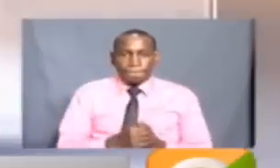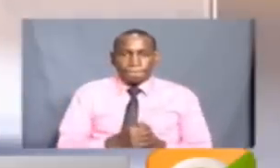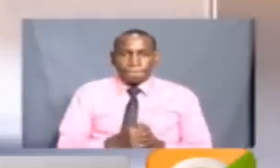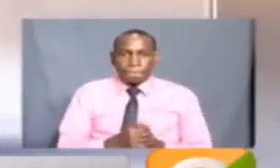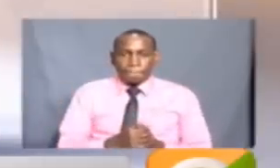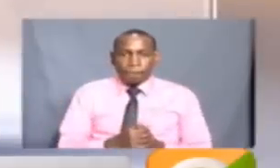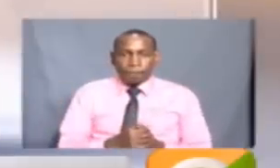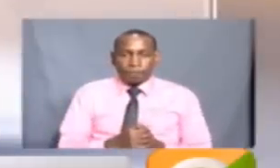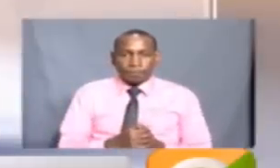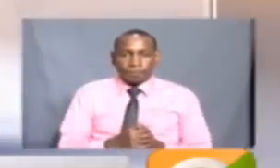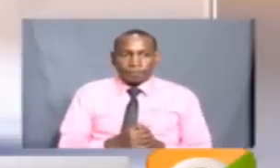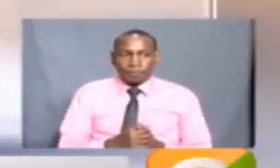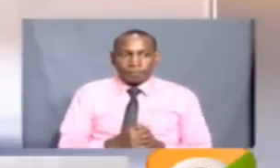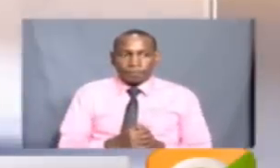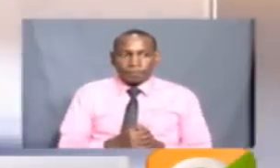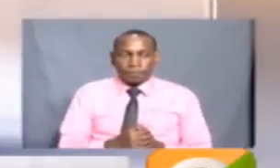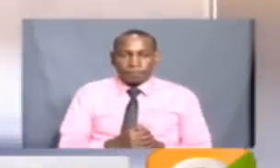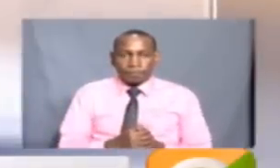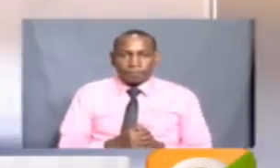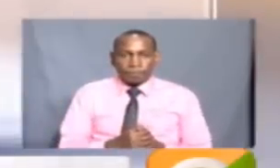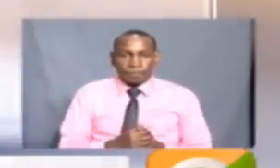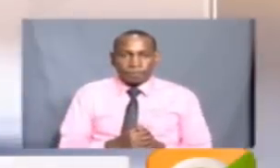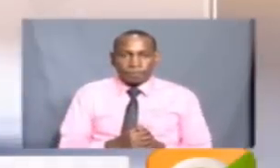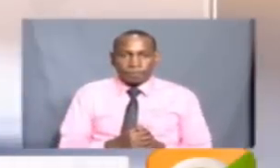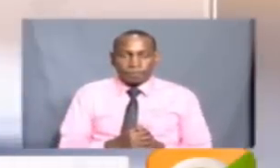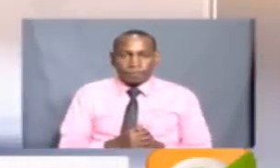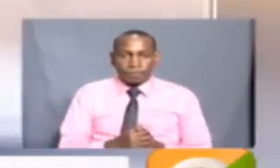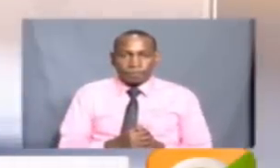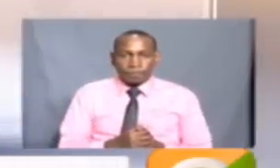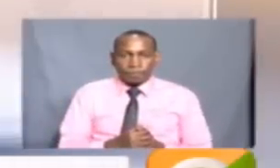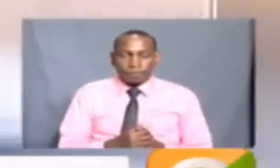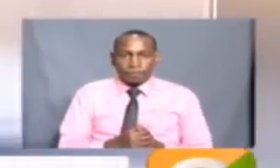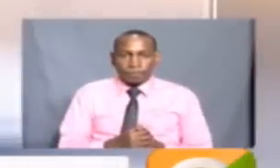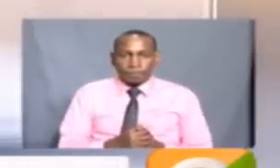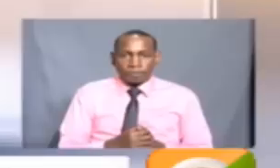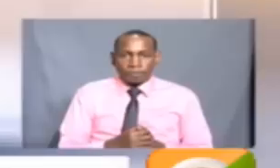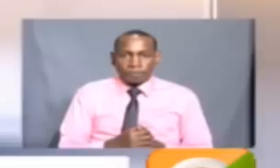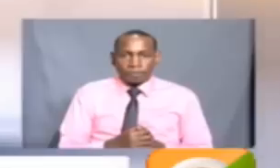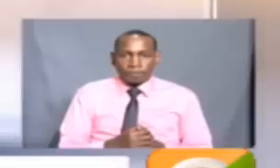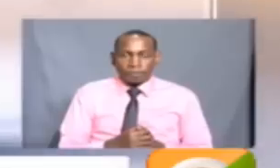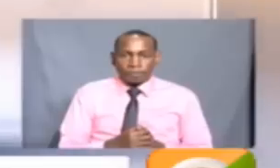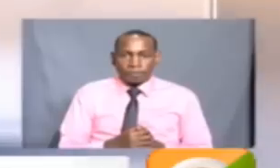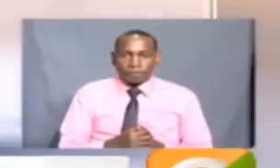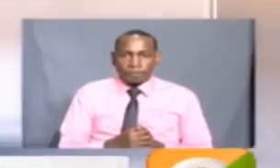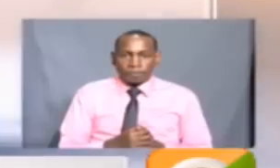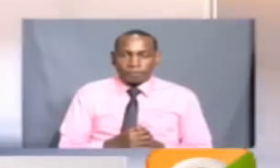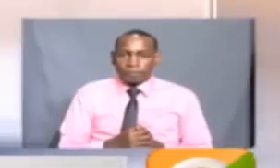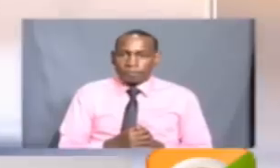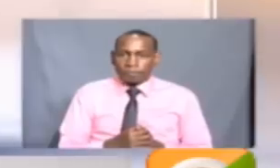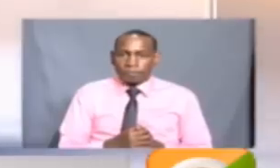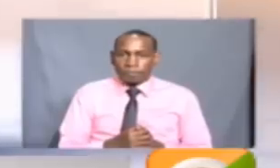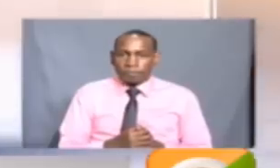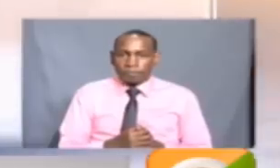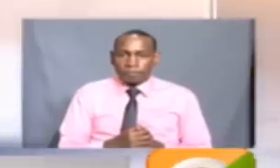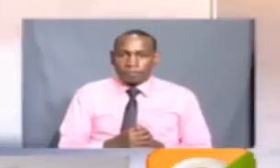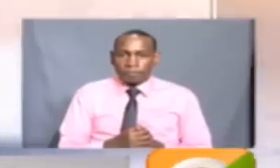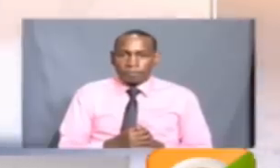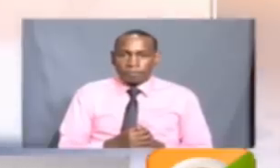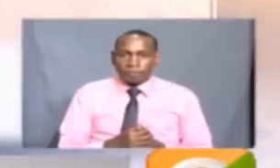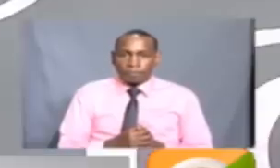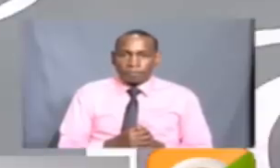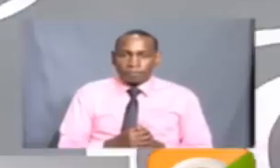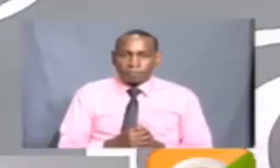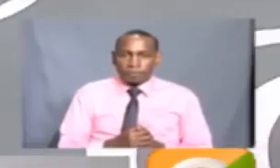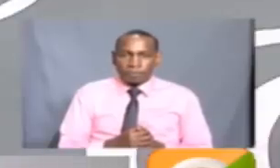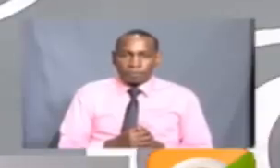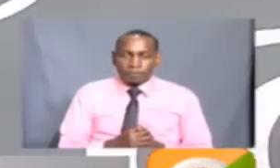says, ask Barrack Muluka if this war on corruption is taking the right path. Are we heading to the blues with